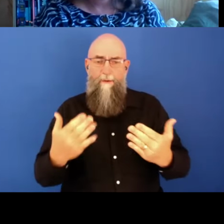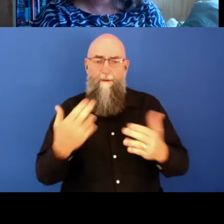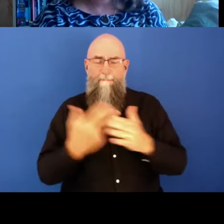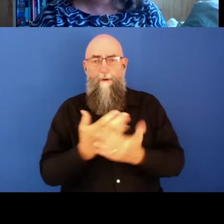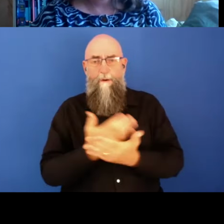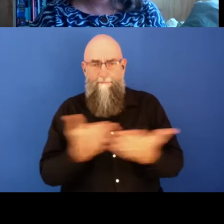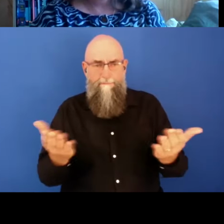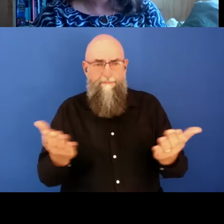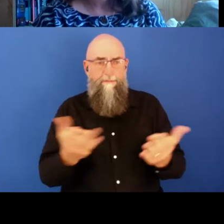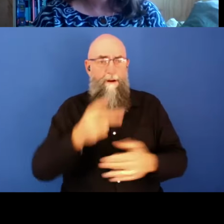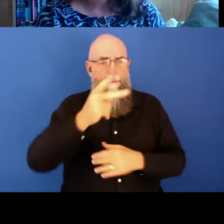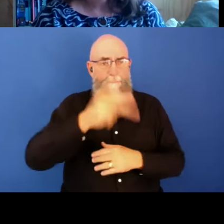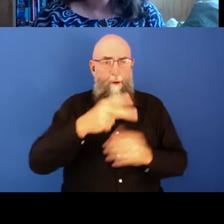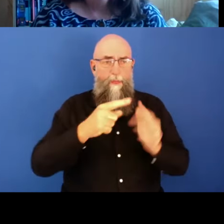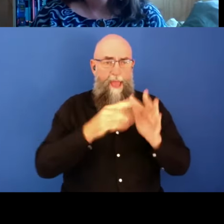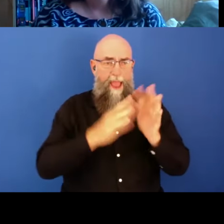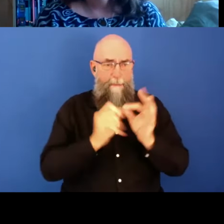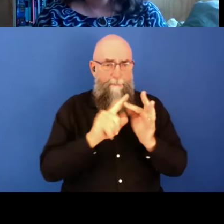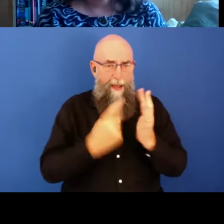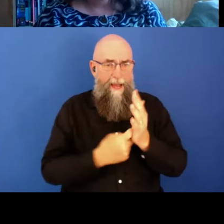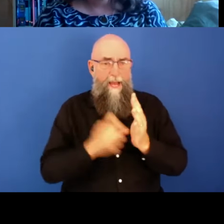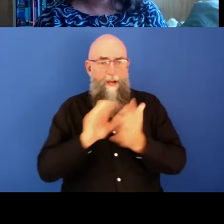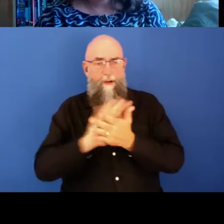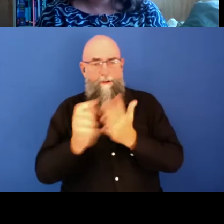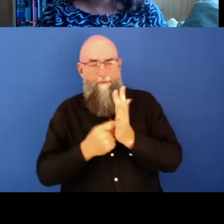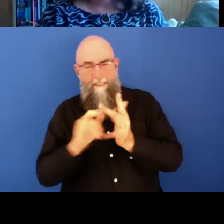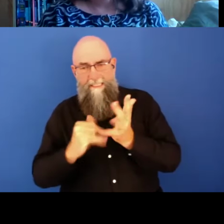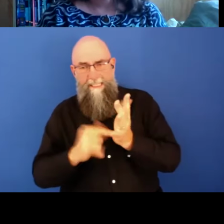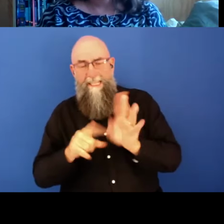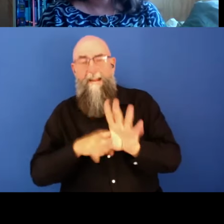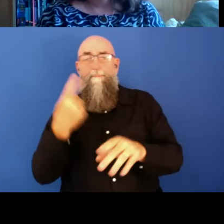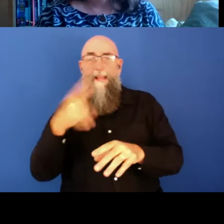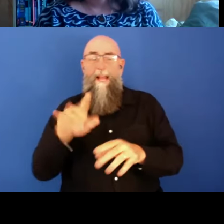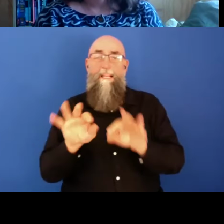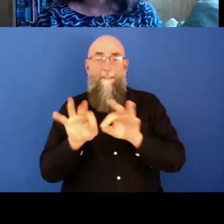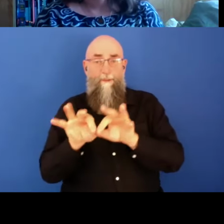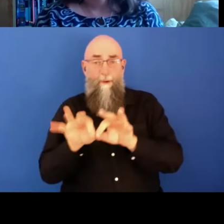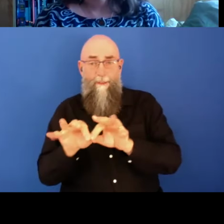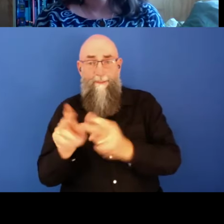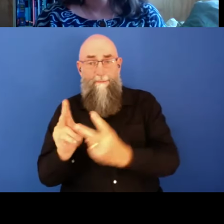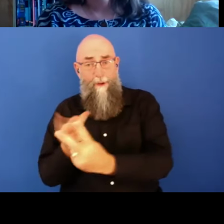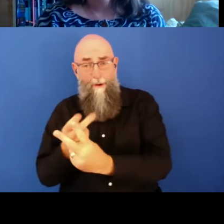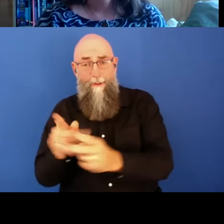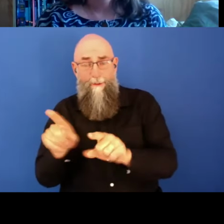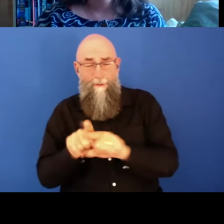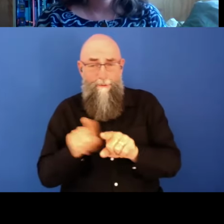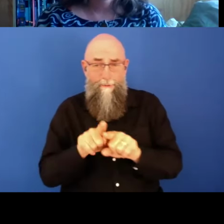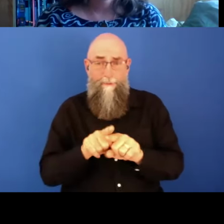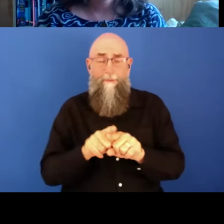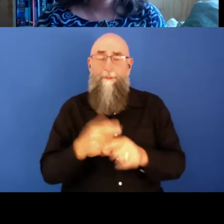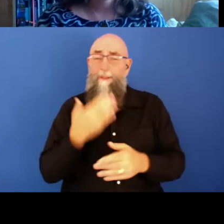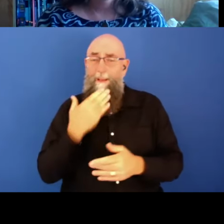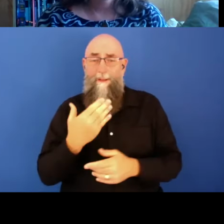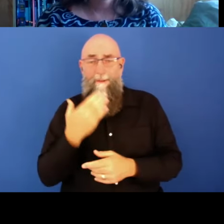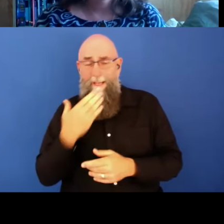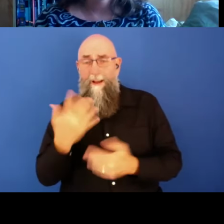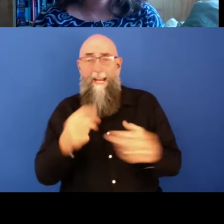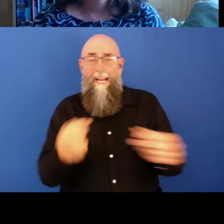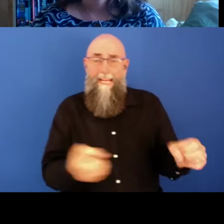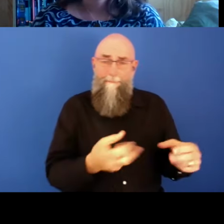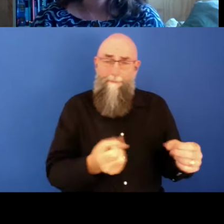and ember thank you to our captioners as well and our auslan interpreters sean and kat and um we look forward to